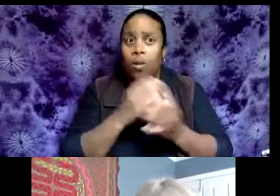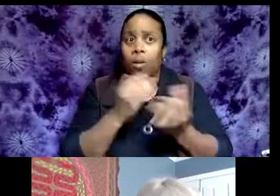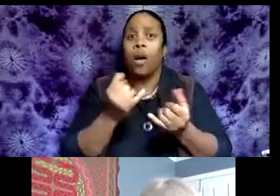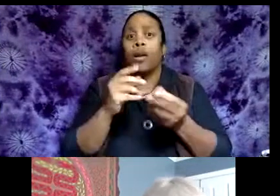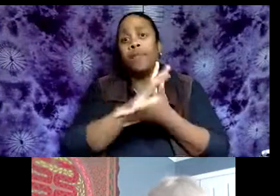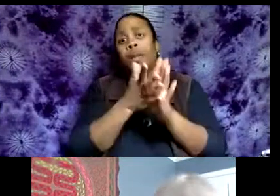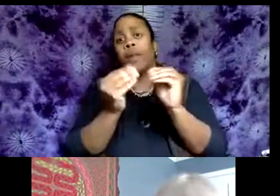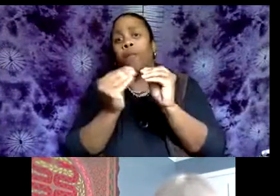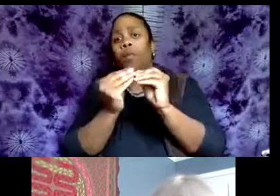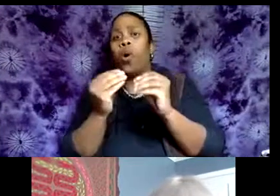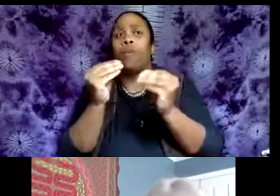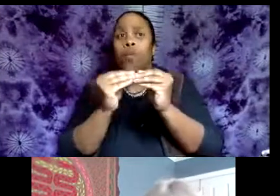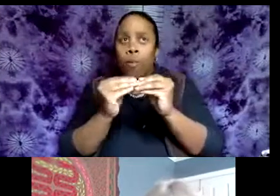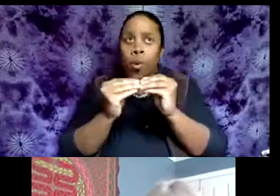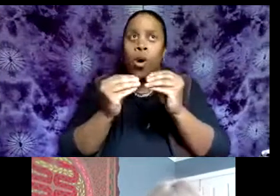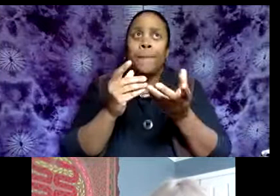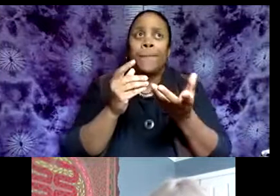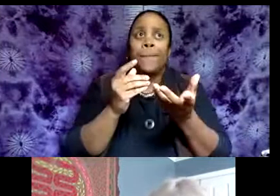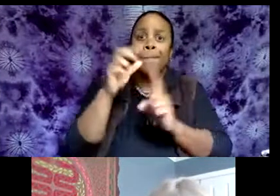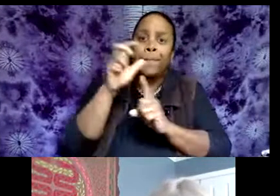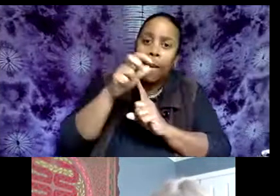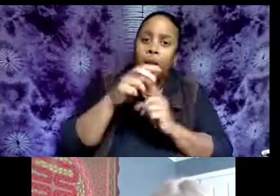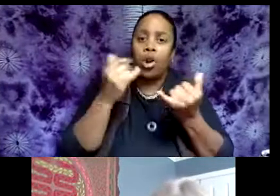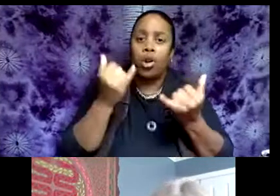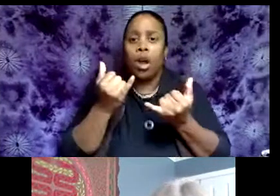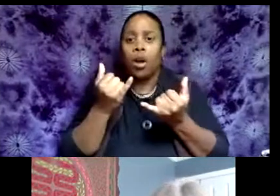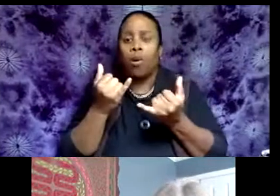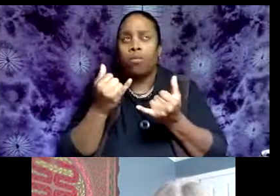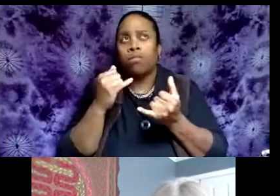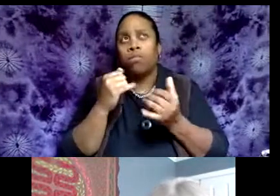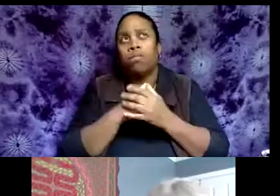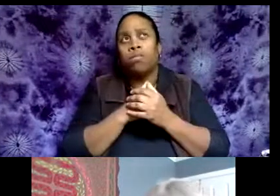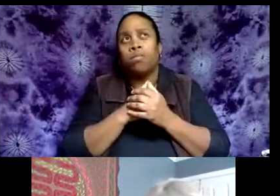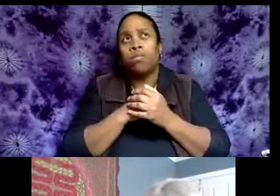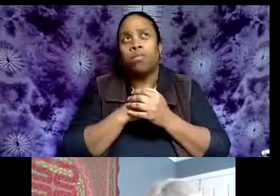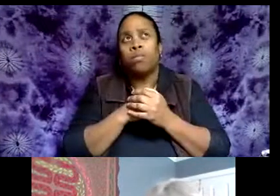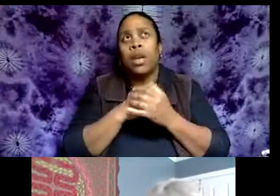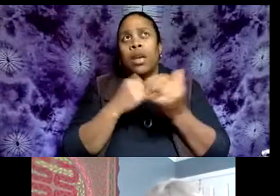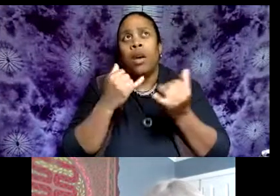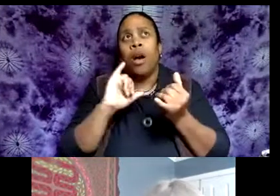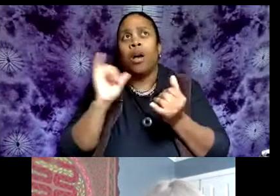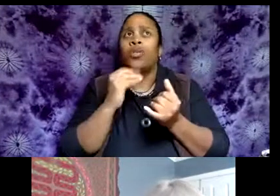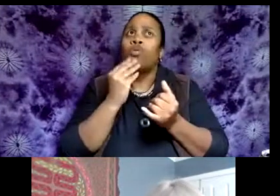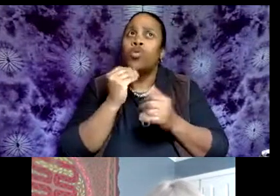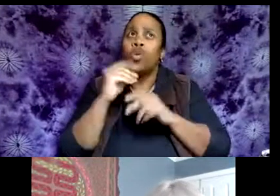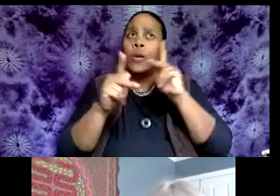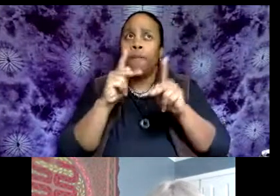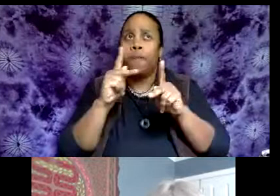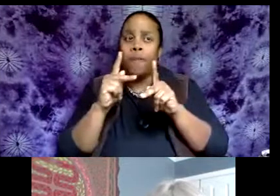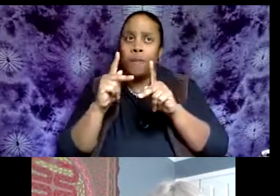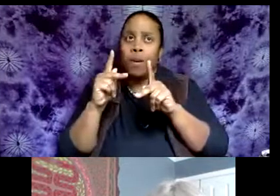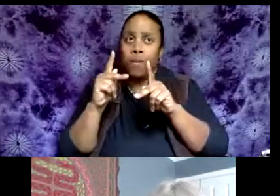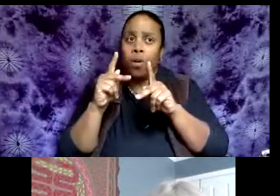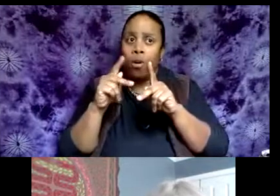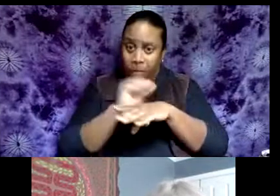again in 1990s. It was also brought back by the Jewish in around the 40s or so. And then it was